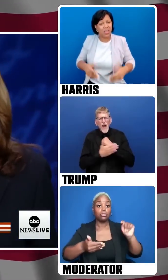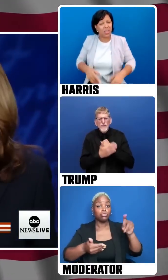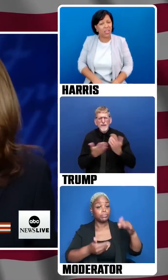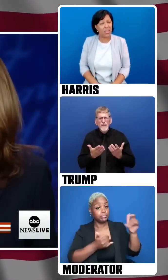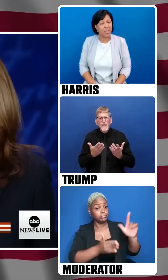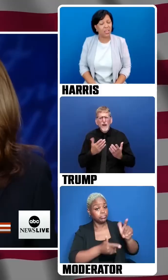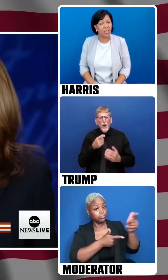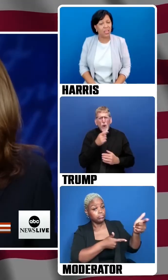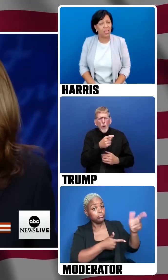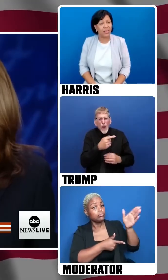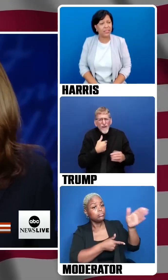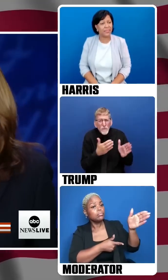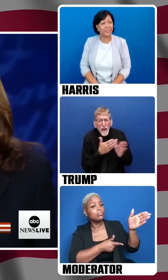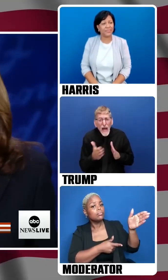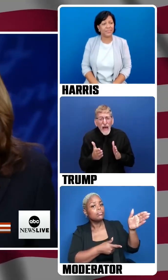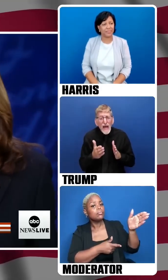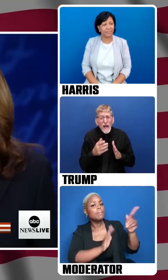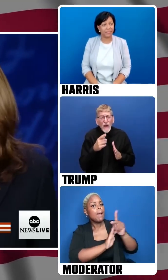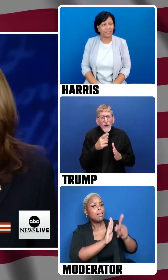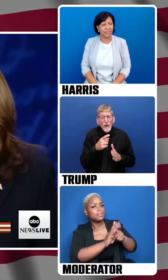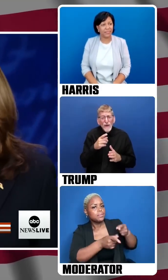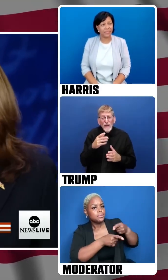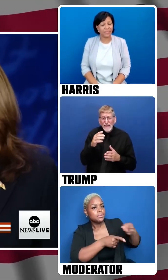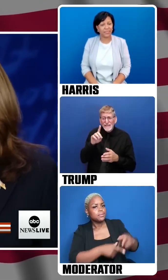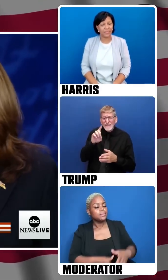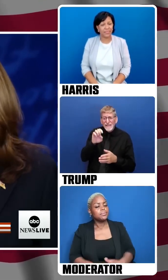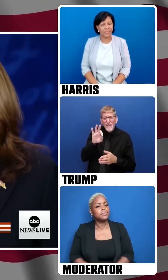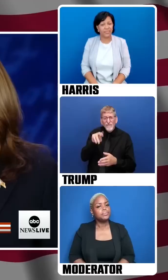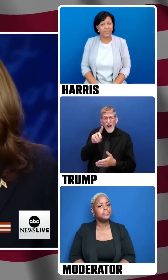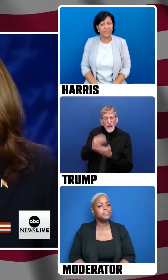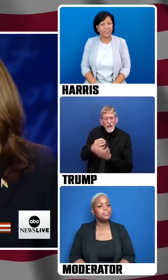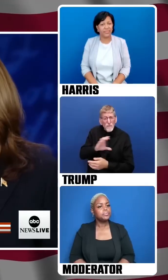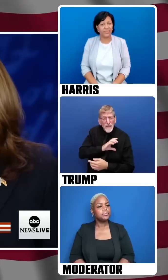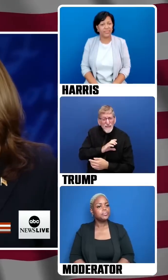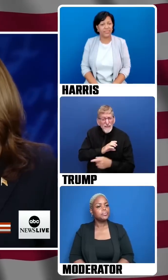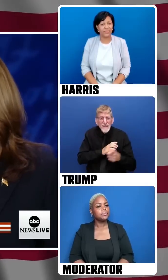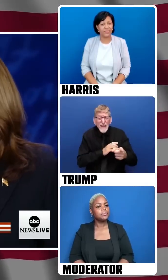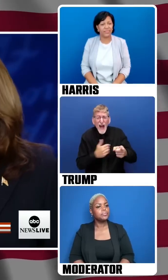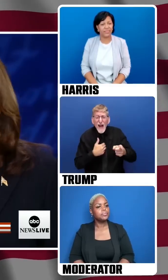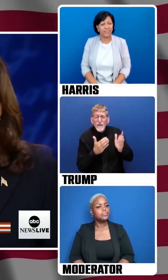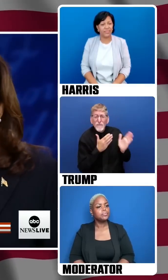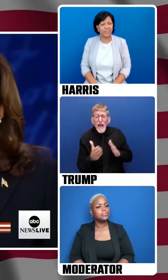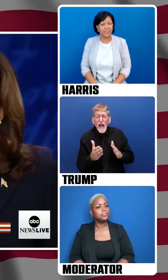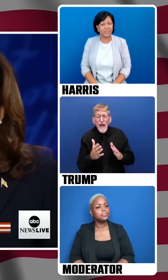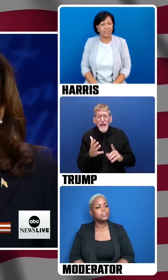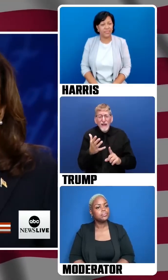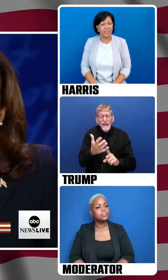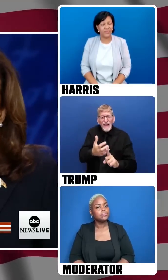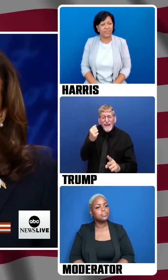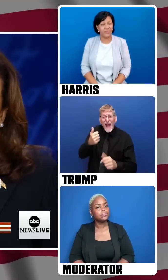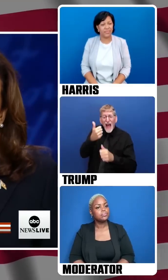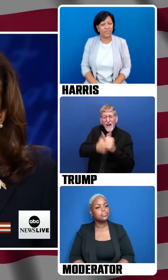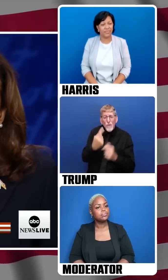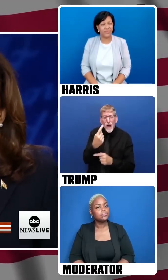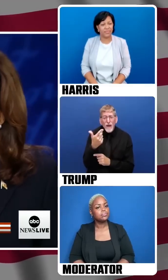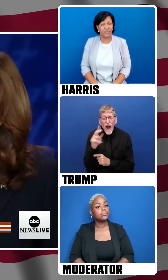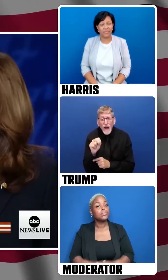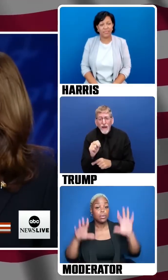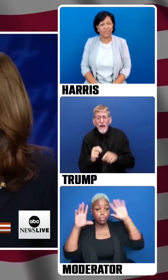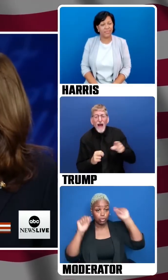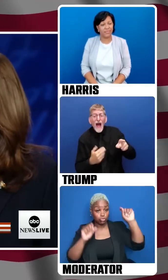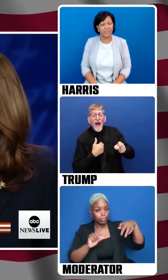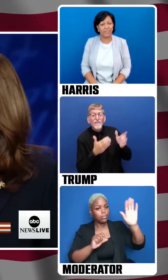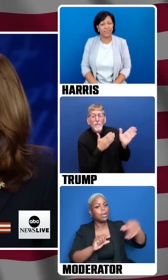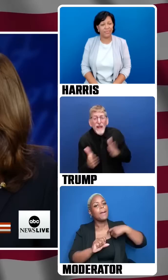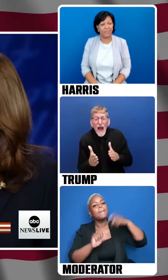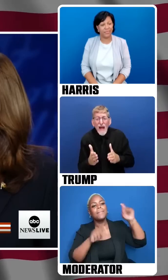to defund the police. She has a plan to confiscate everybody's gun. President Trump, she we has do a have to plan move on to not other allow